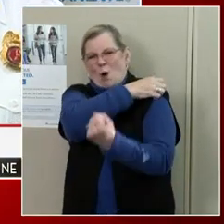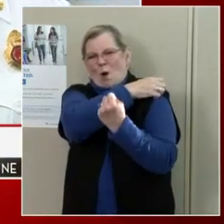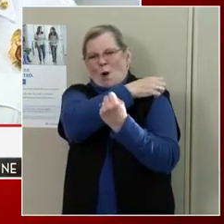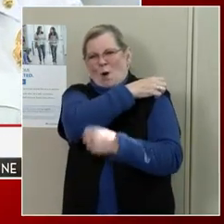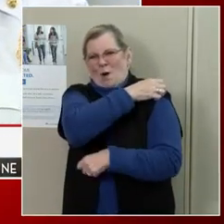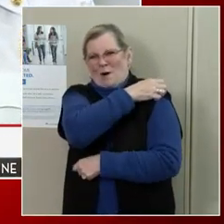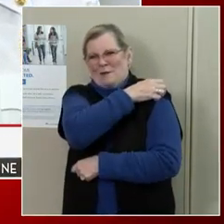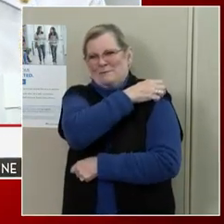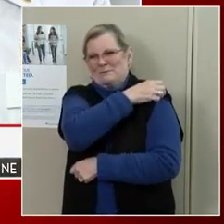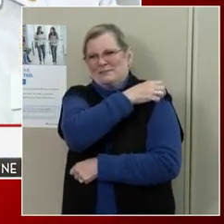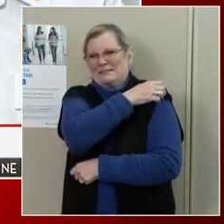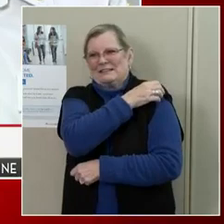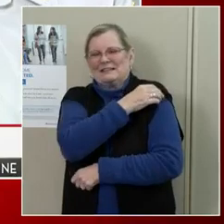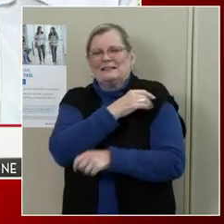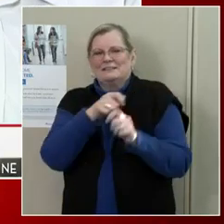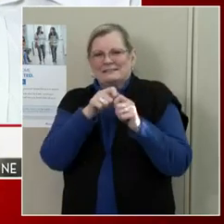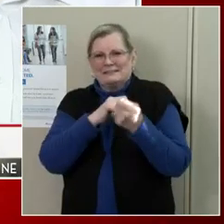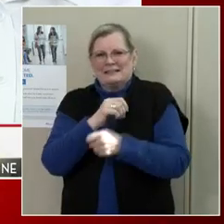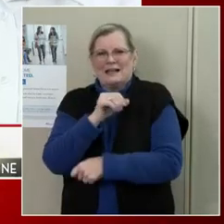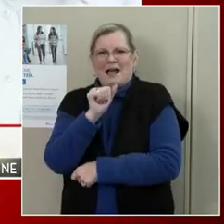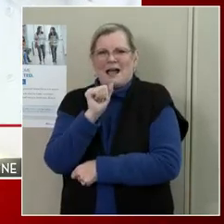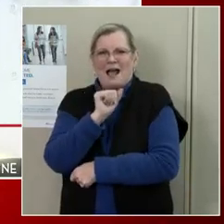Just have to open the elbows.